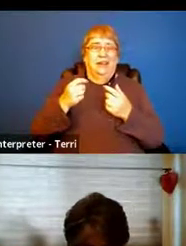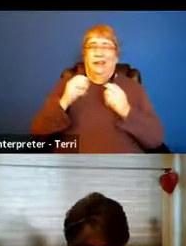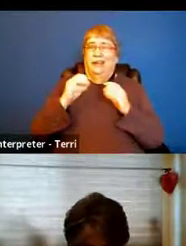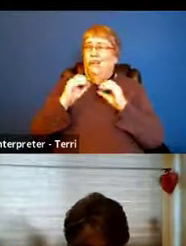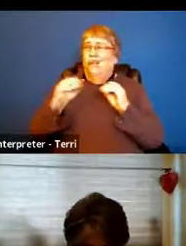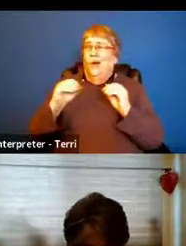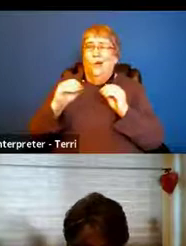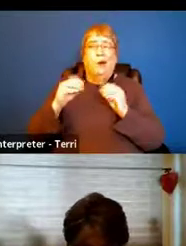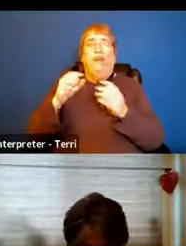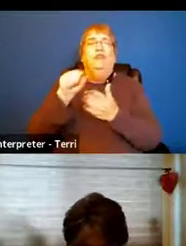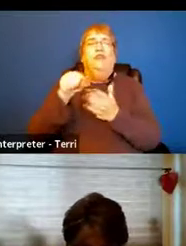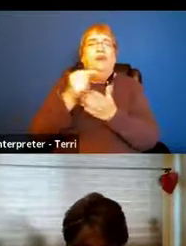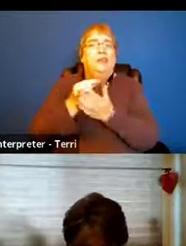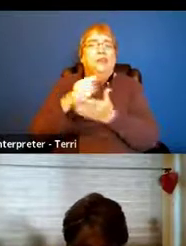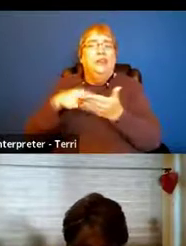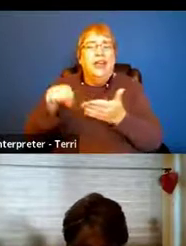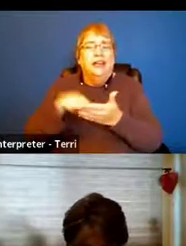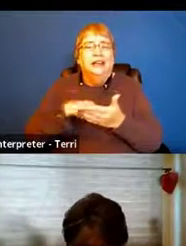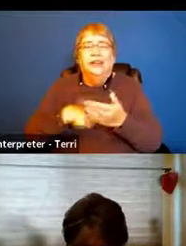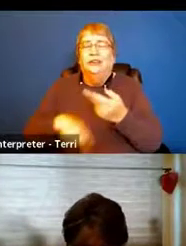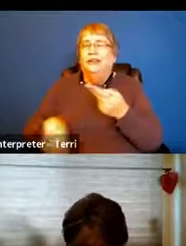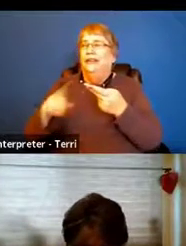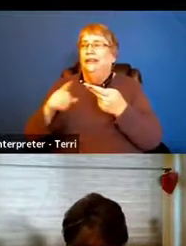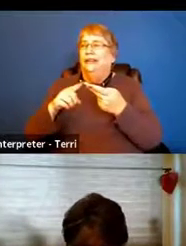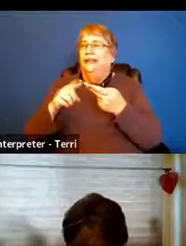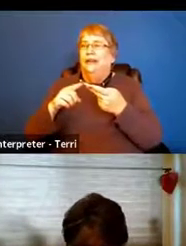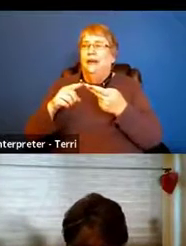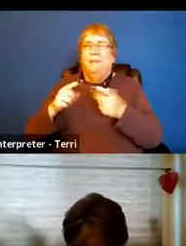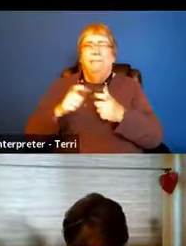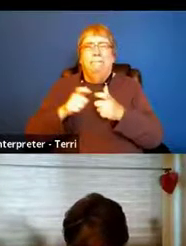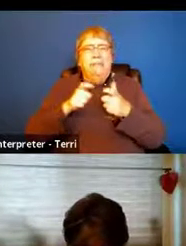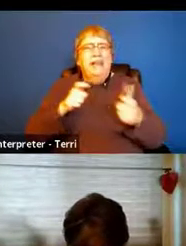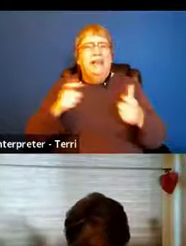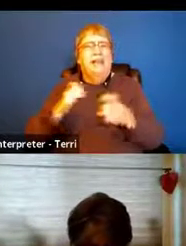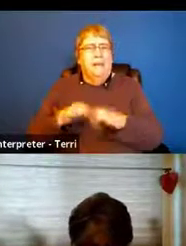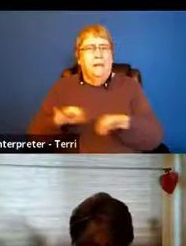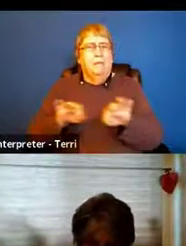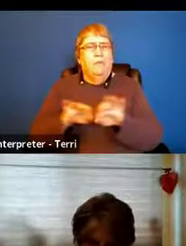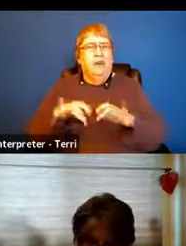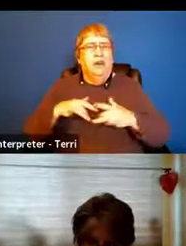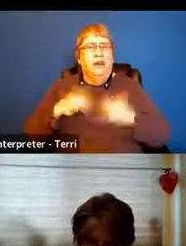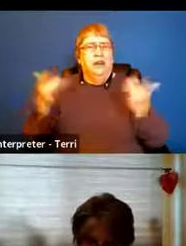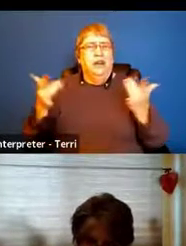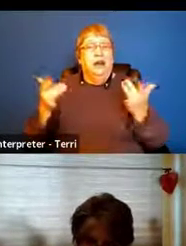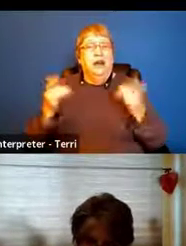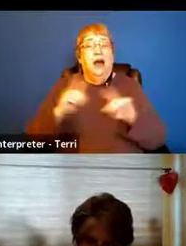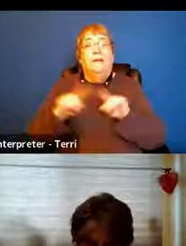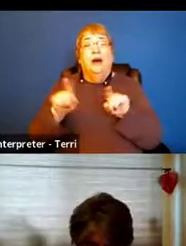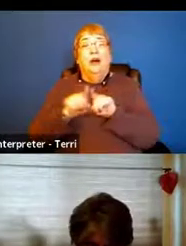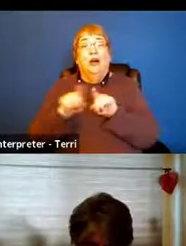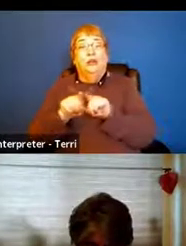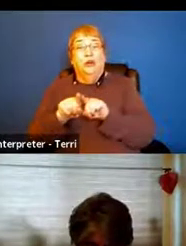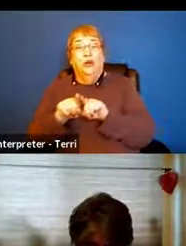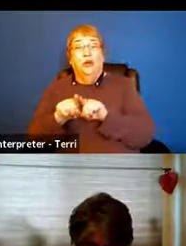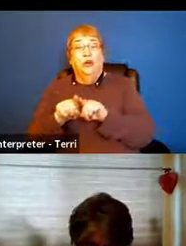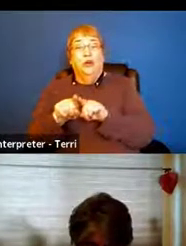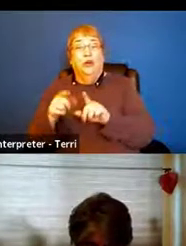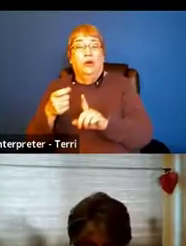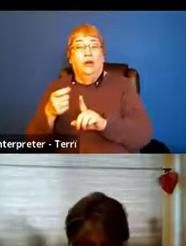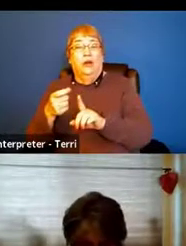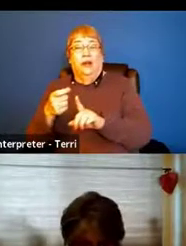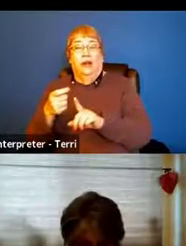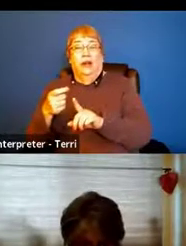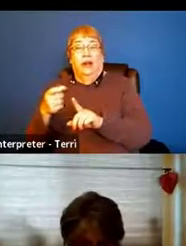graduation ceremonies and those big life events, but also grief and loss from death loss. Youth we're working with